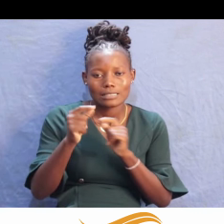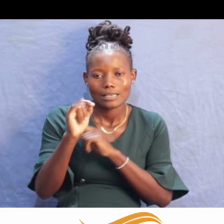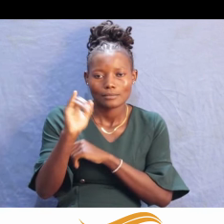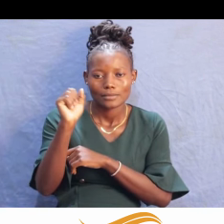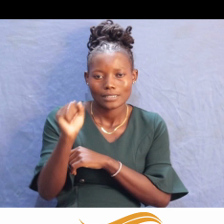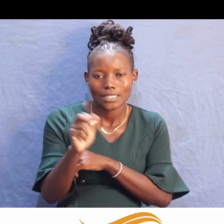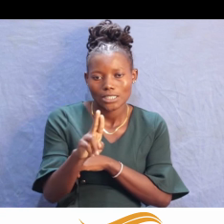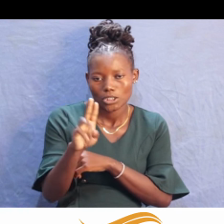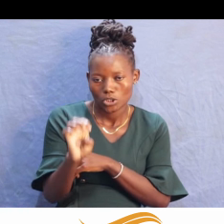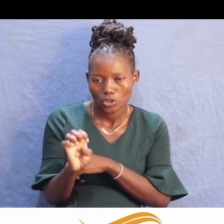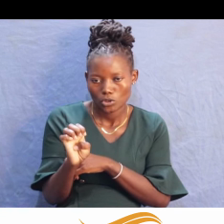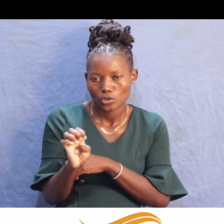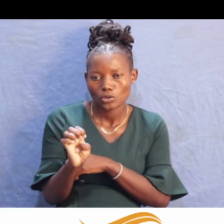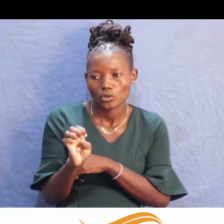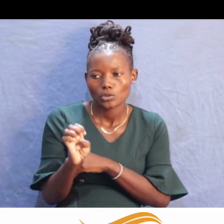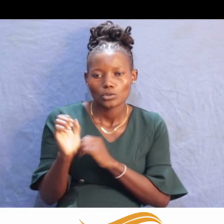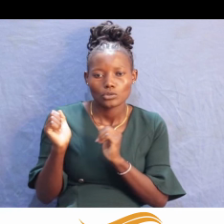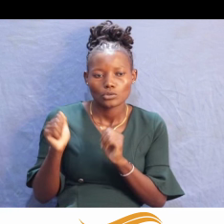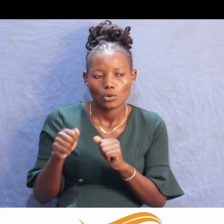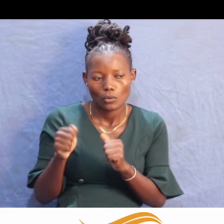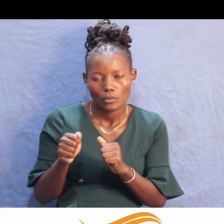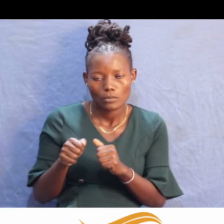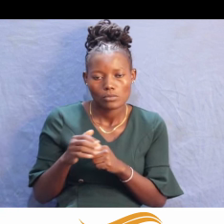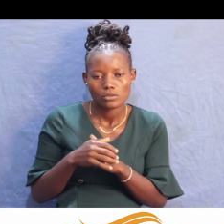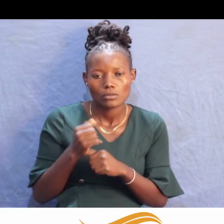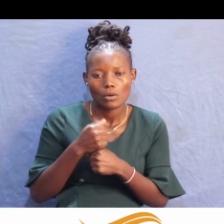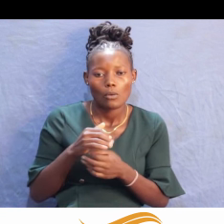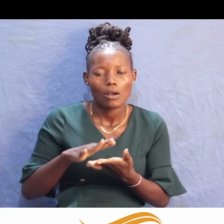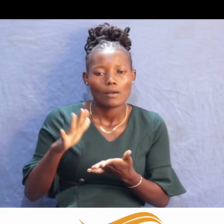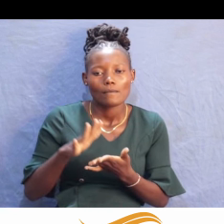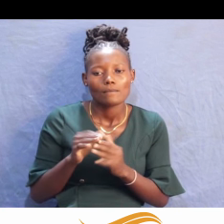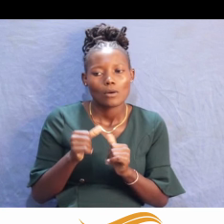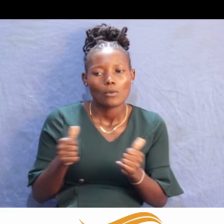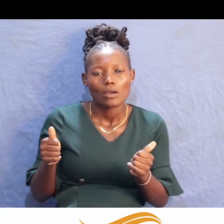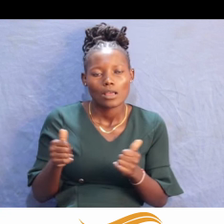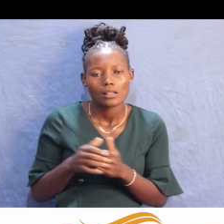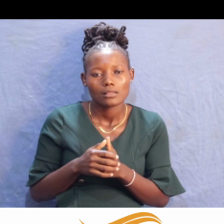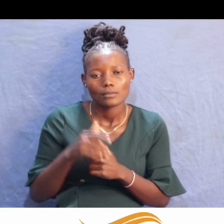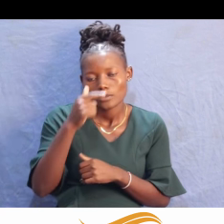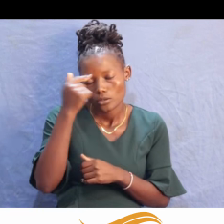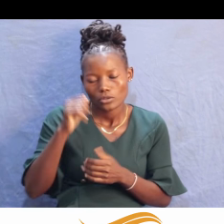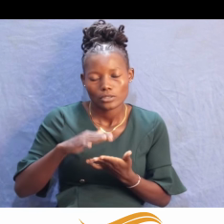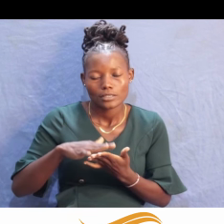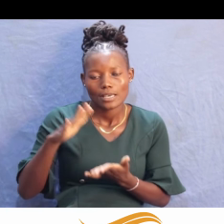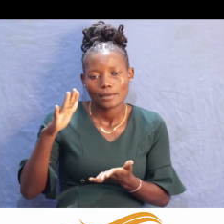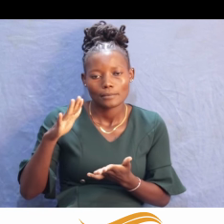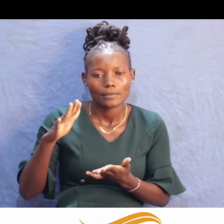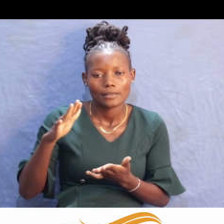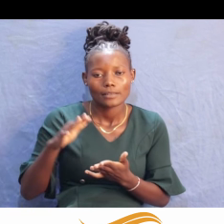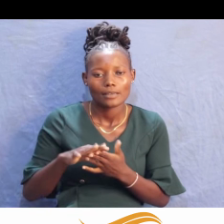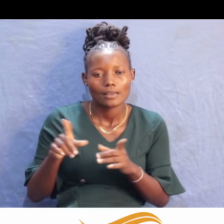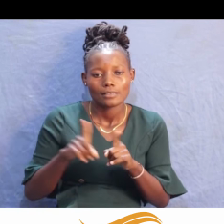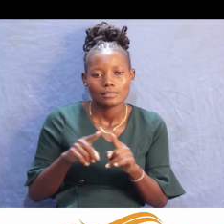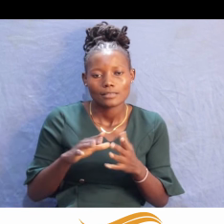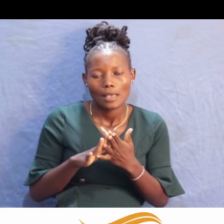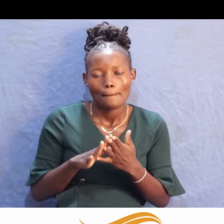in it and can utilize oxygen more efficiently because it has larger cells. And blood flow has less resistance as the